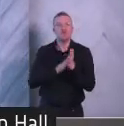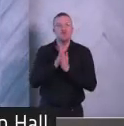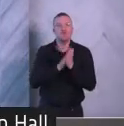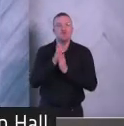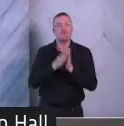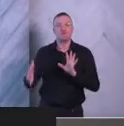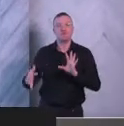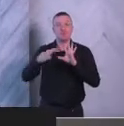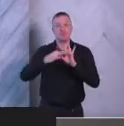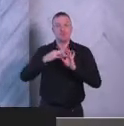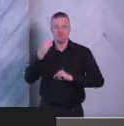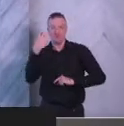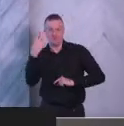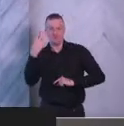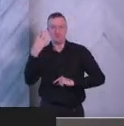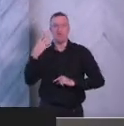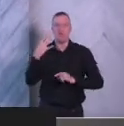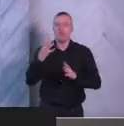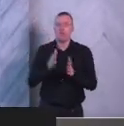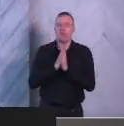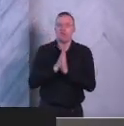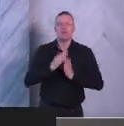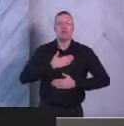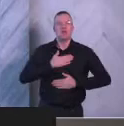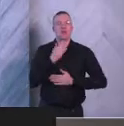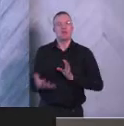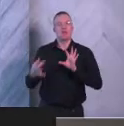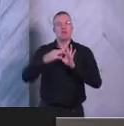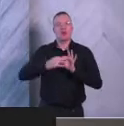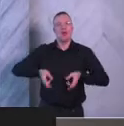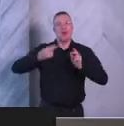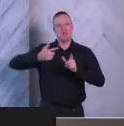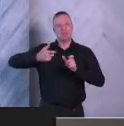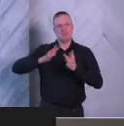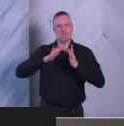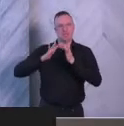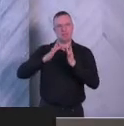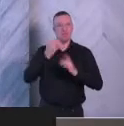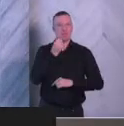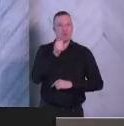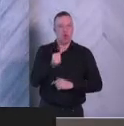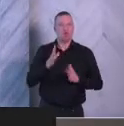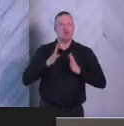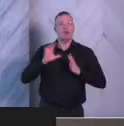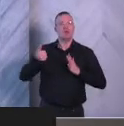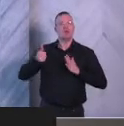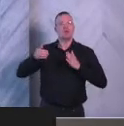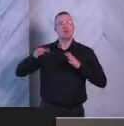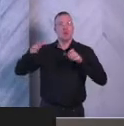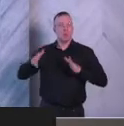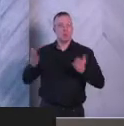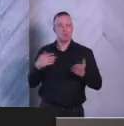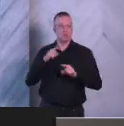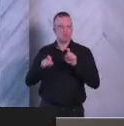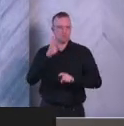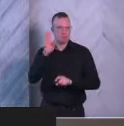to high-speed internet. If not, one of our hosts can ask the question to the panelists. Thank you to our special guests,